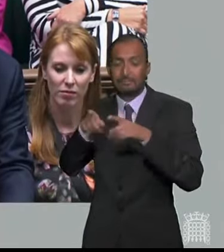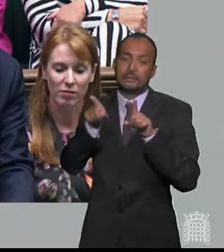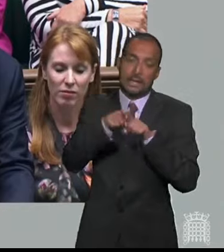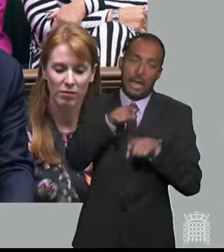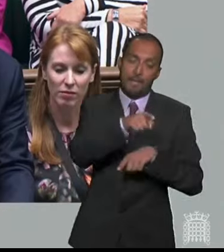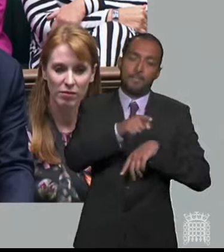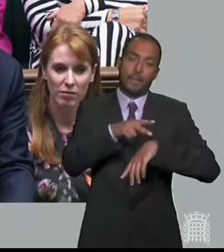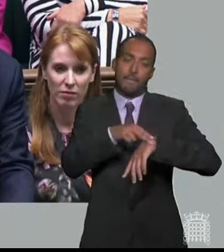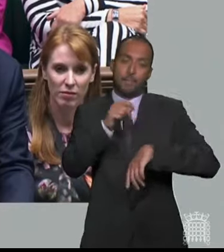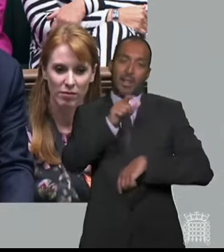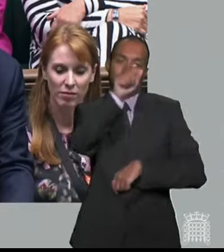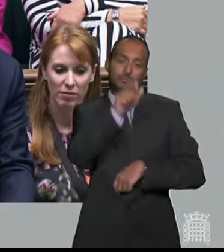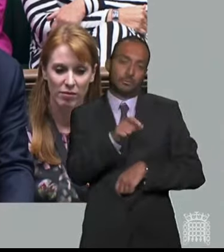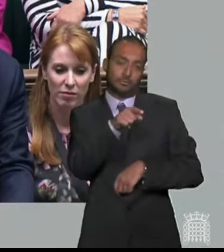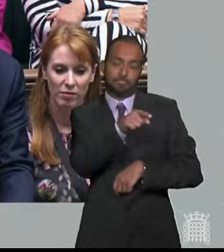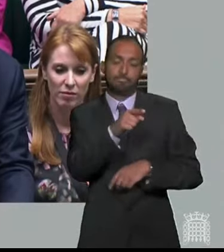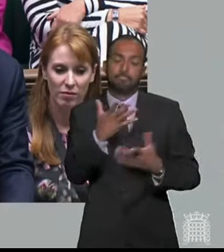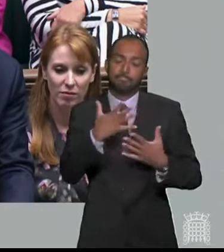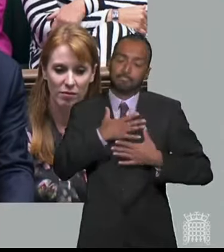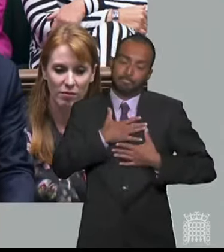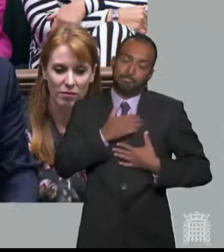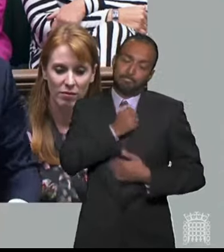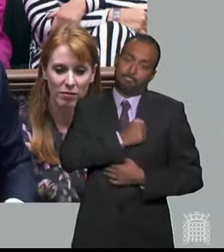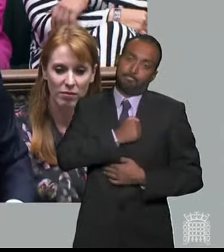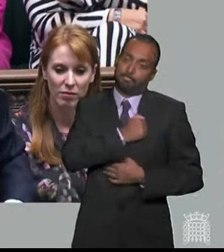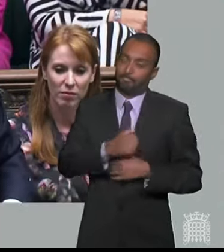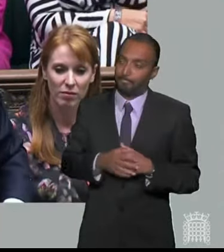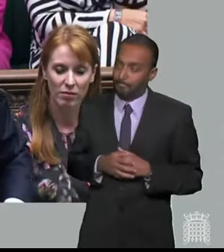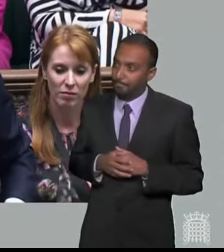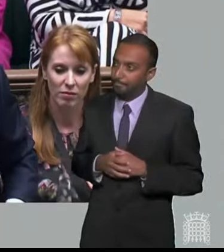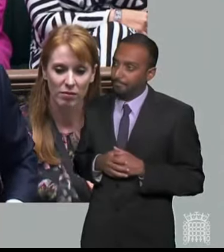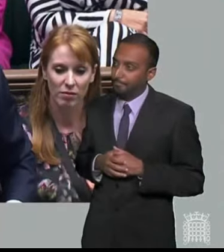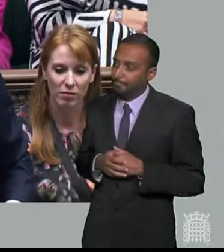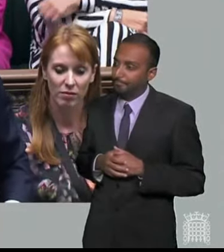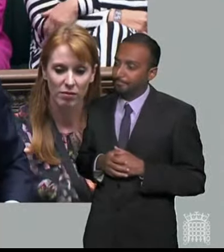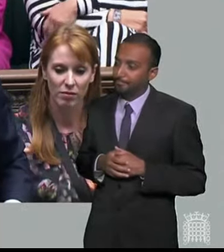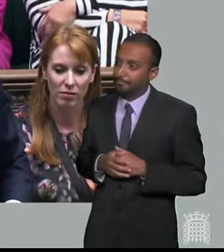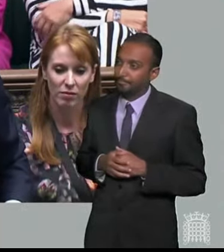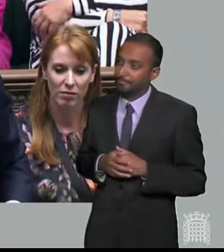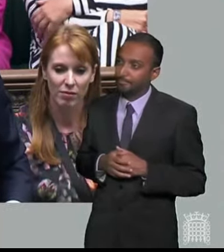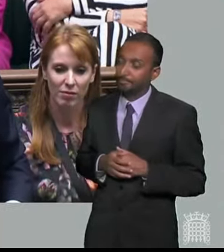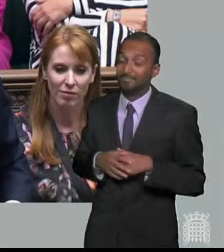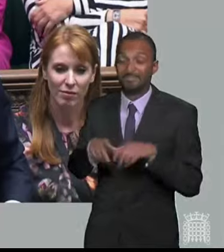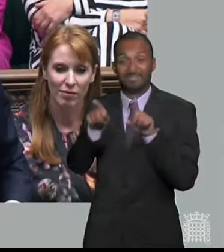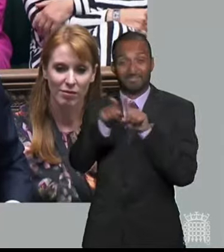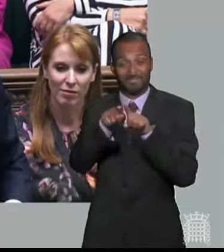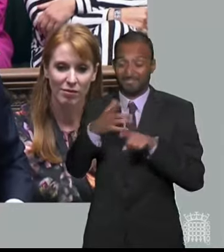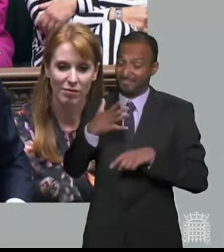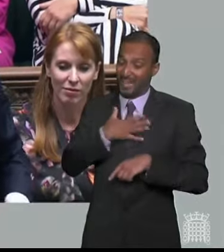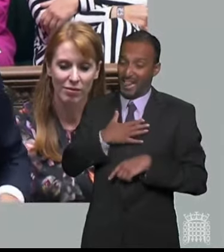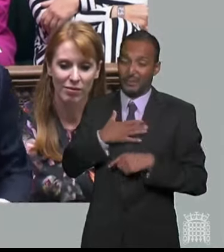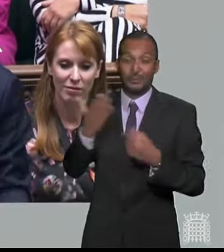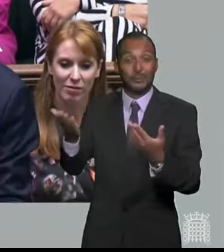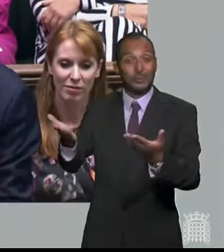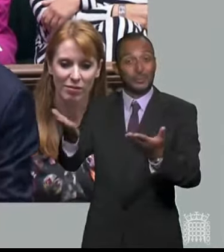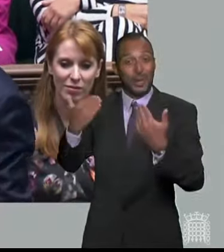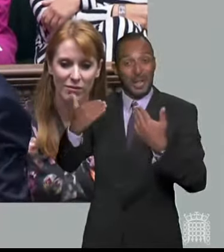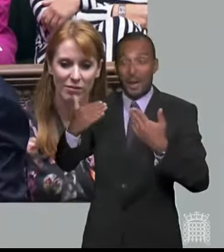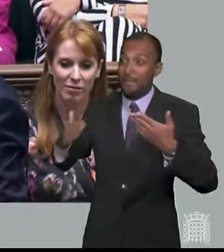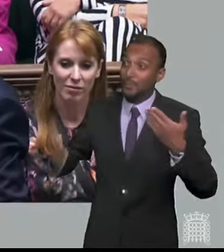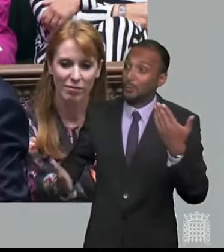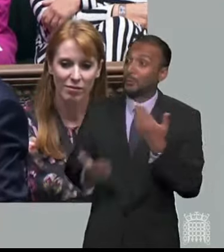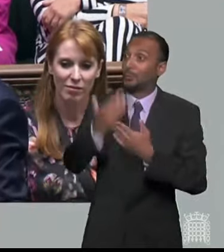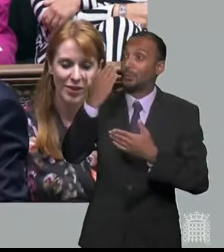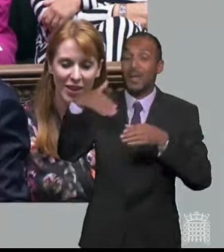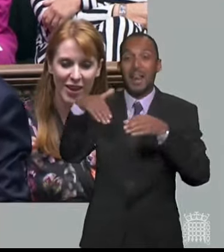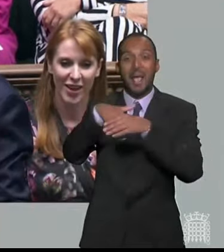whole House when we speak on that subject. I'd also like to extend the warmest welcome to our new Labour member for Selby and